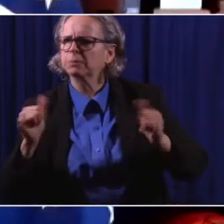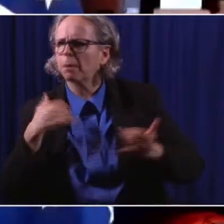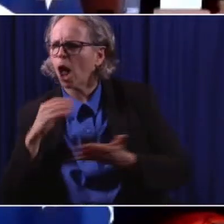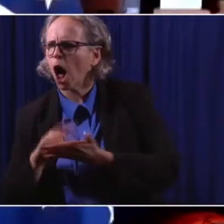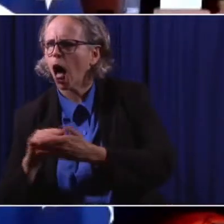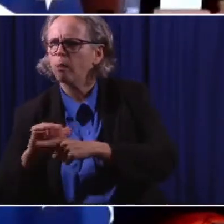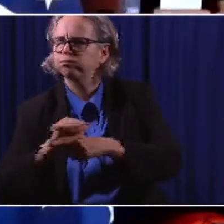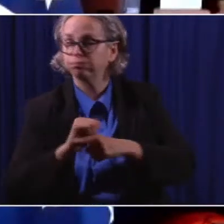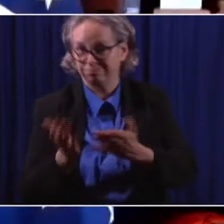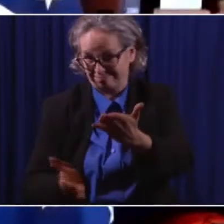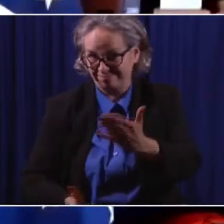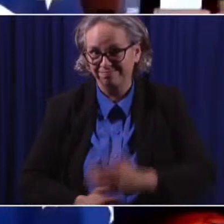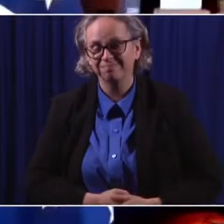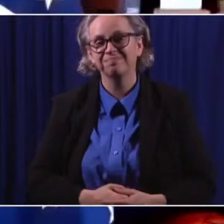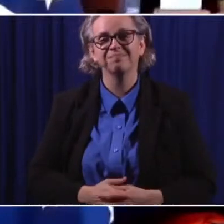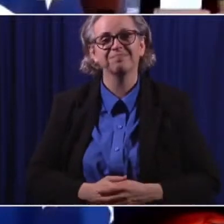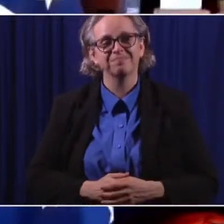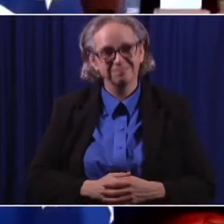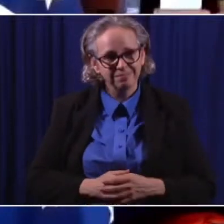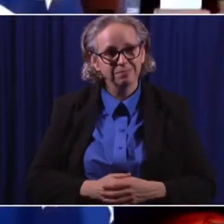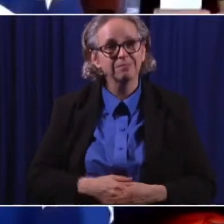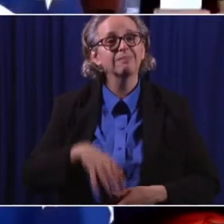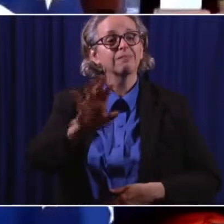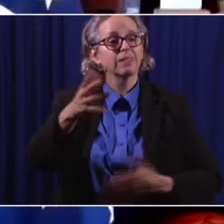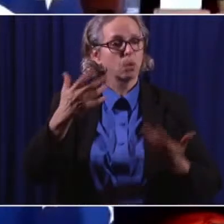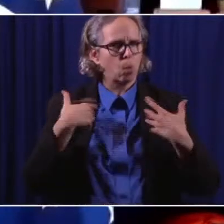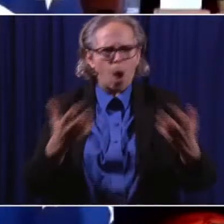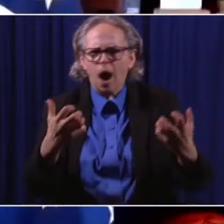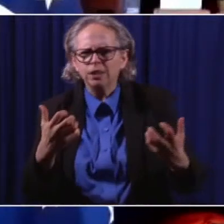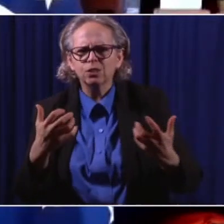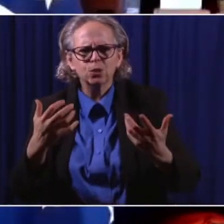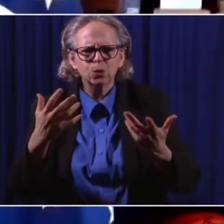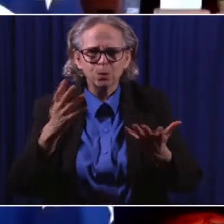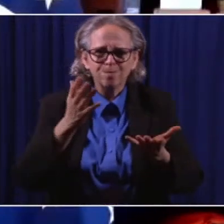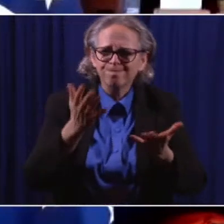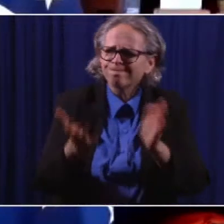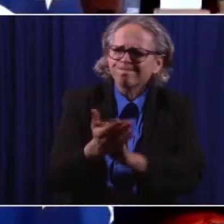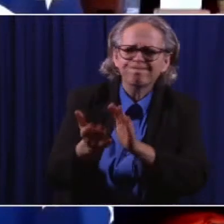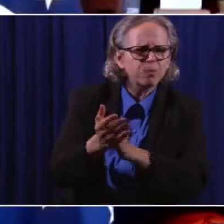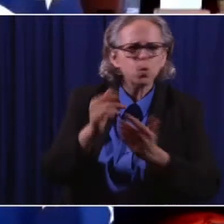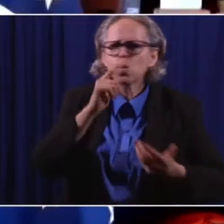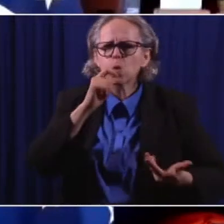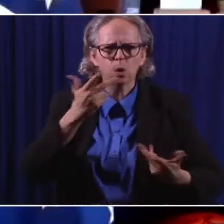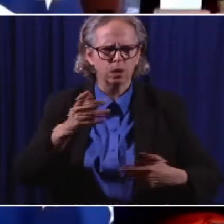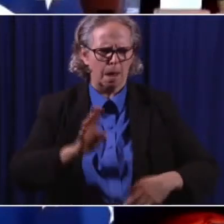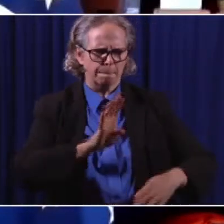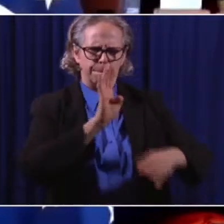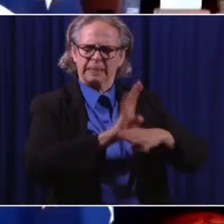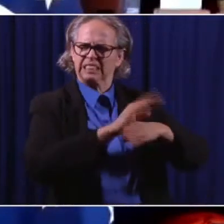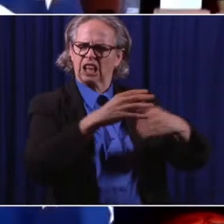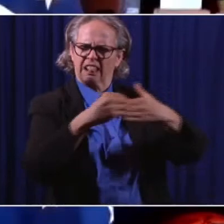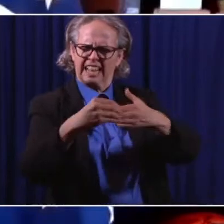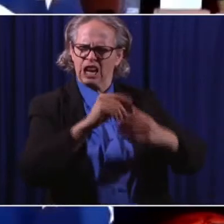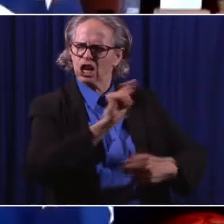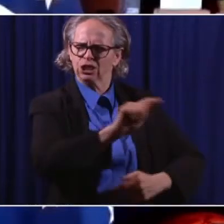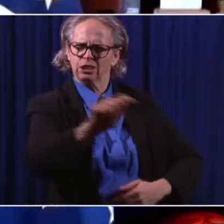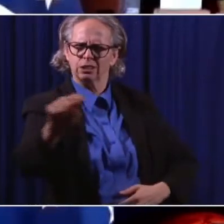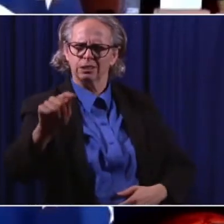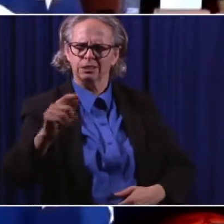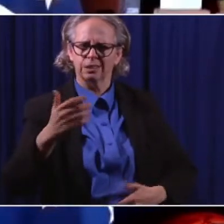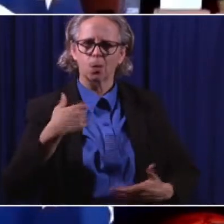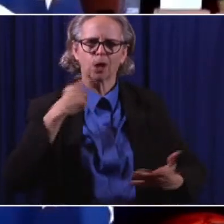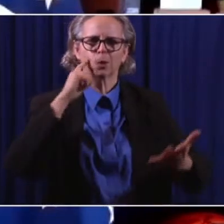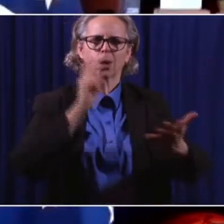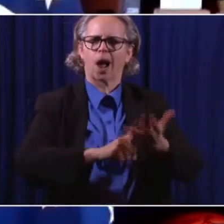also spotlight a business leadership. We try to highlight the businesses who've really stepped up. And as